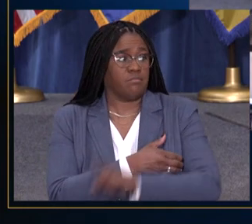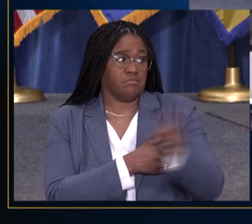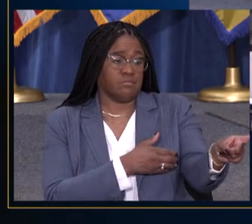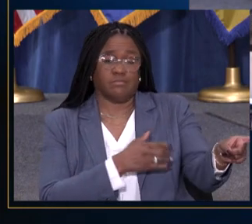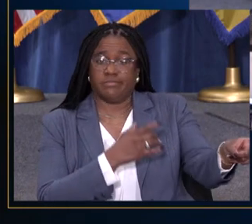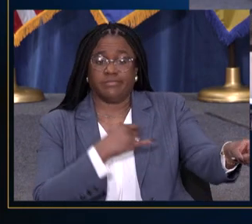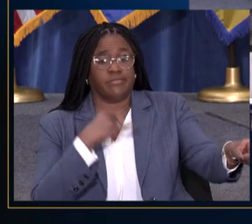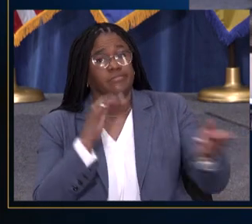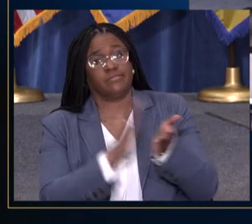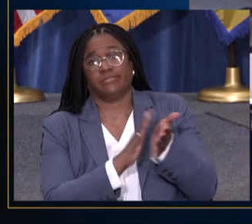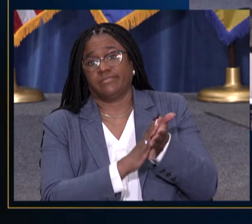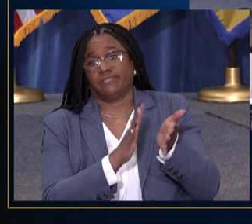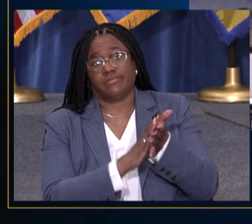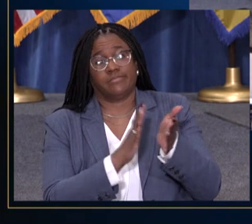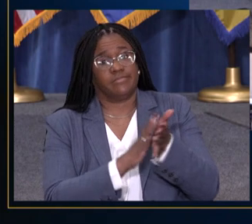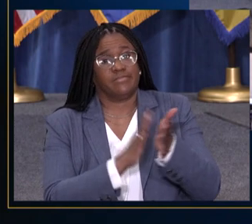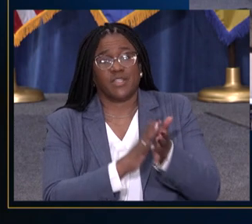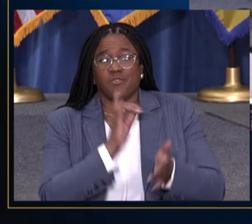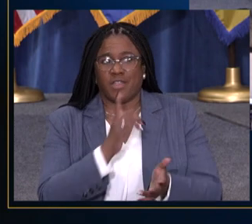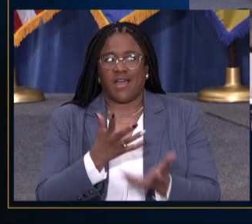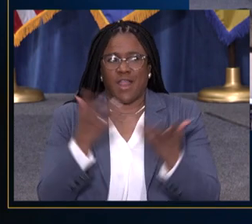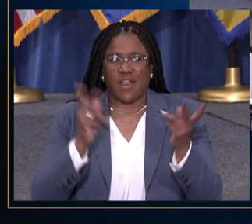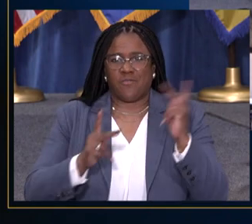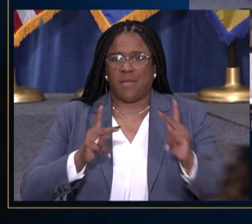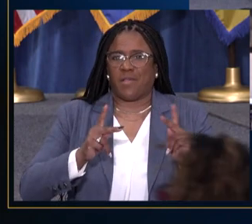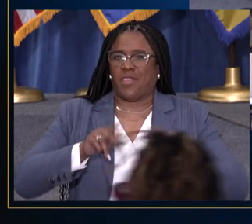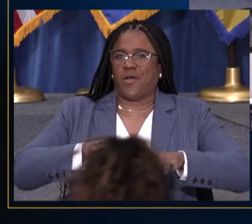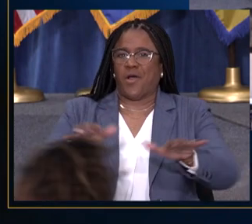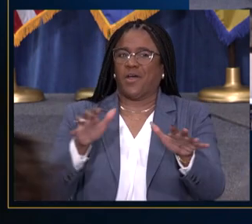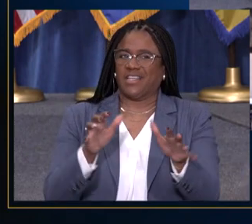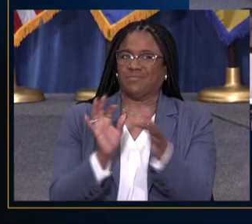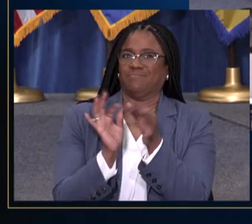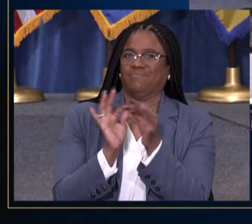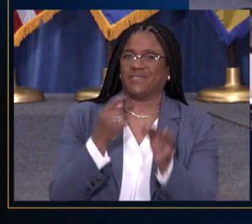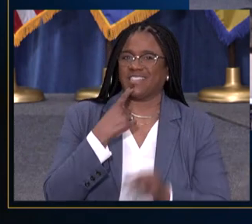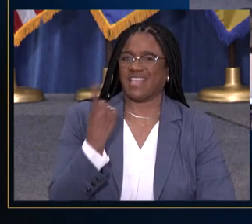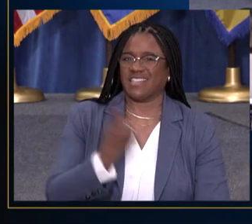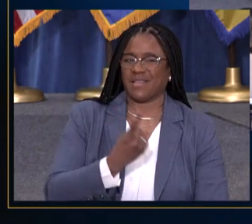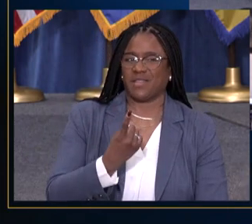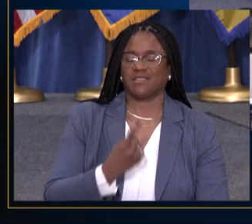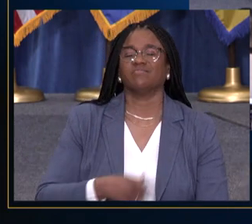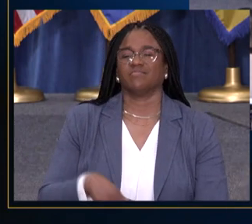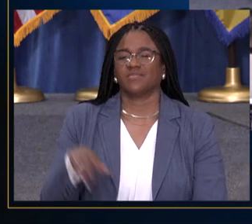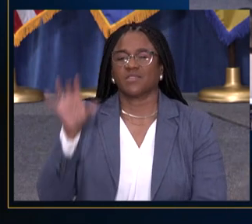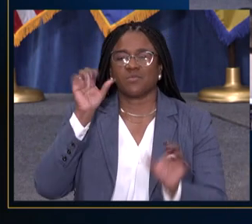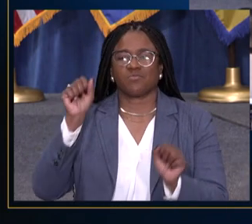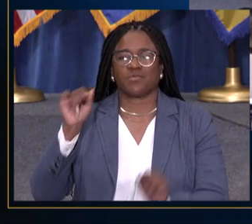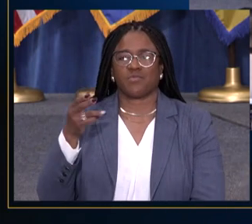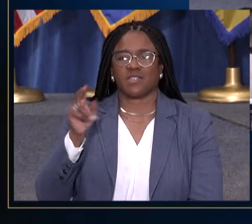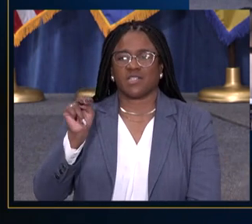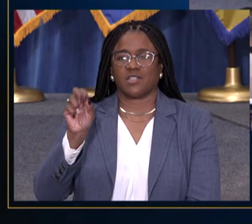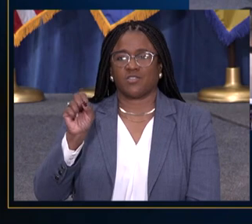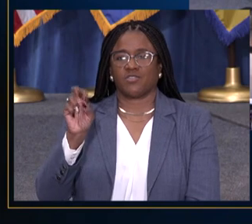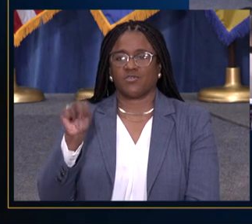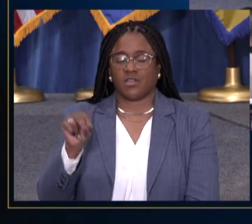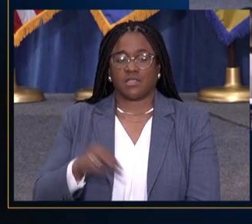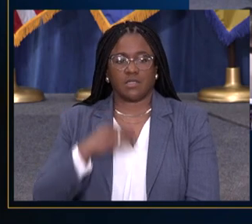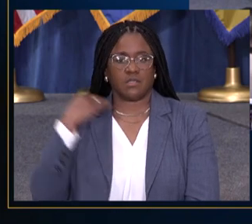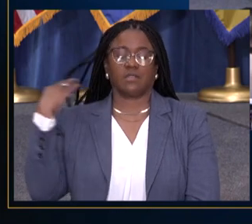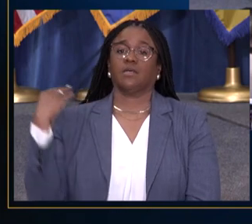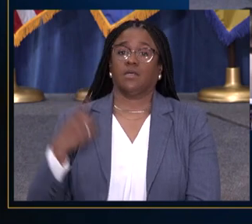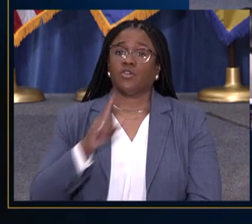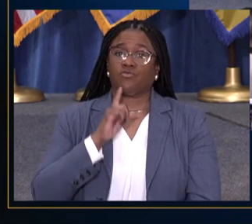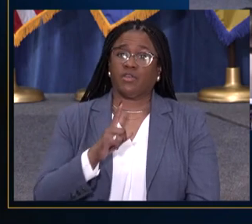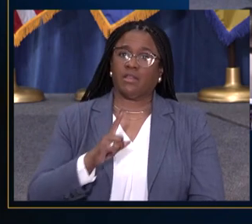We have a lot of call and response today, which I love. Let's close out with President Johnson. I'll say amplify